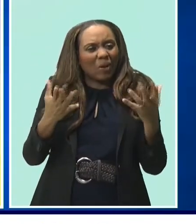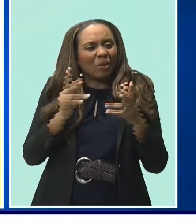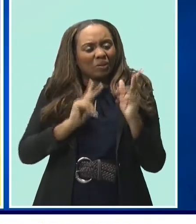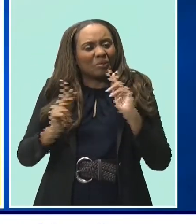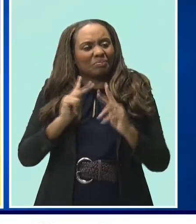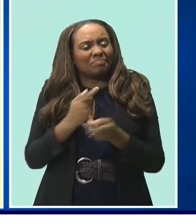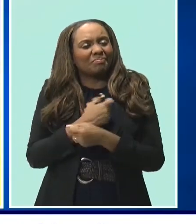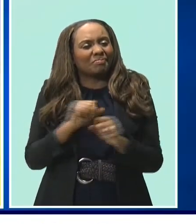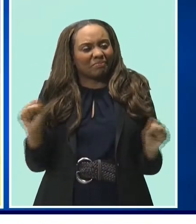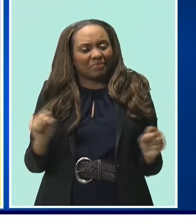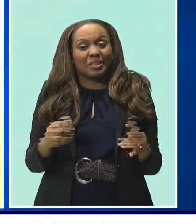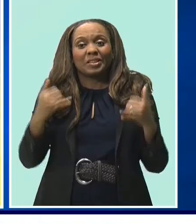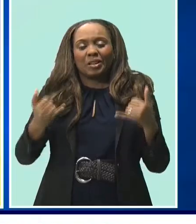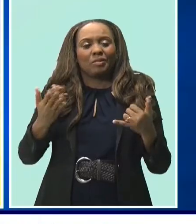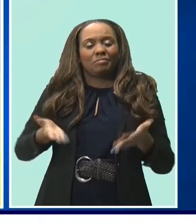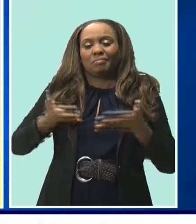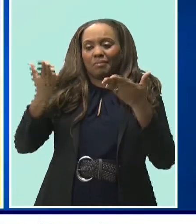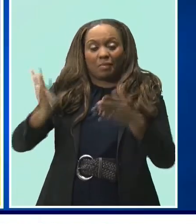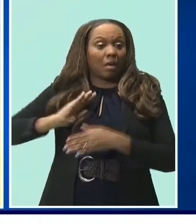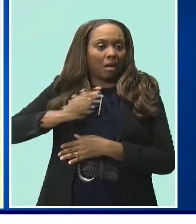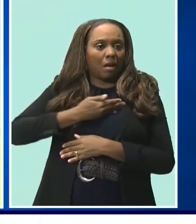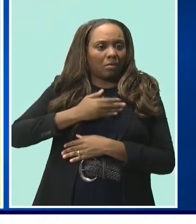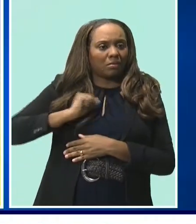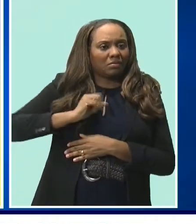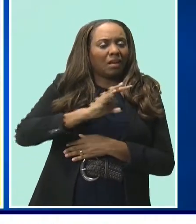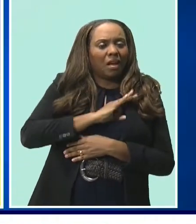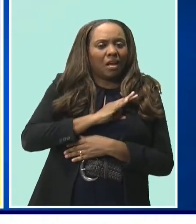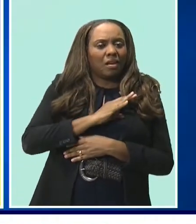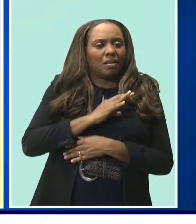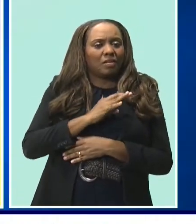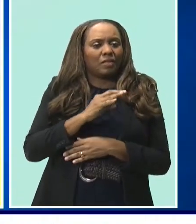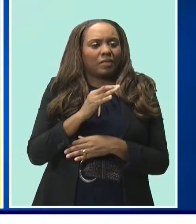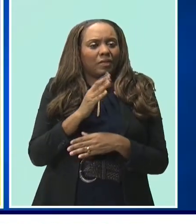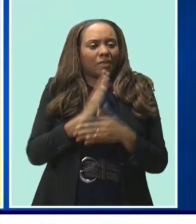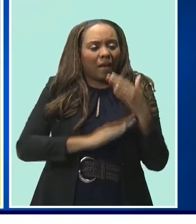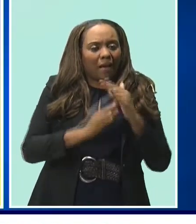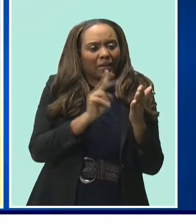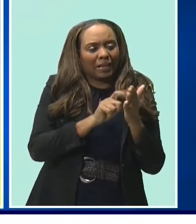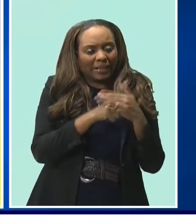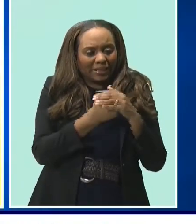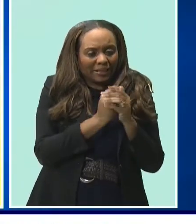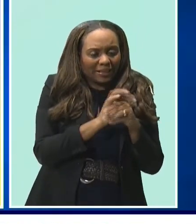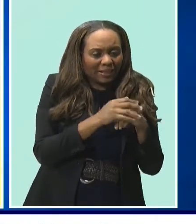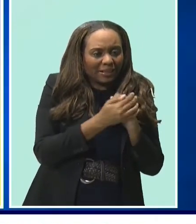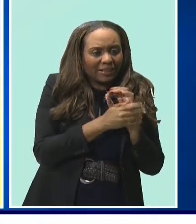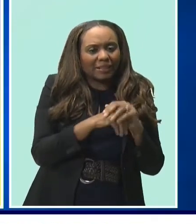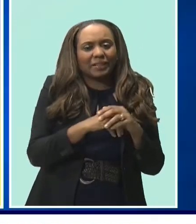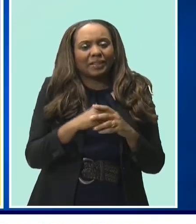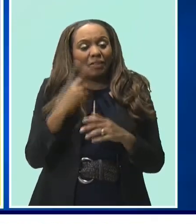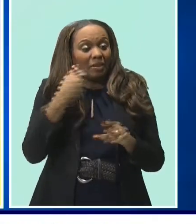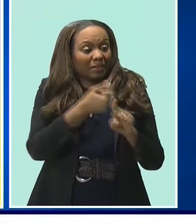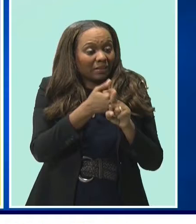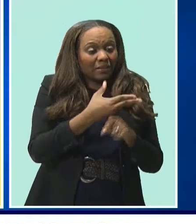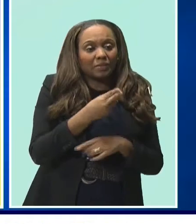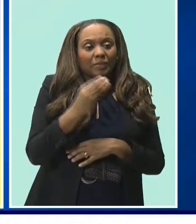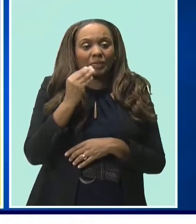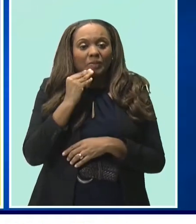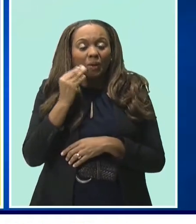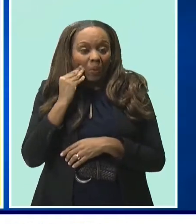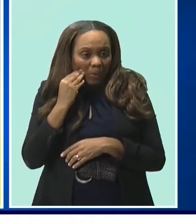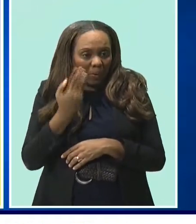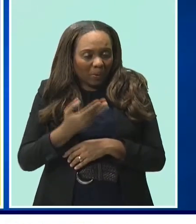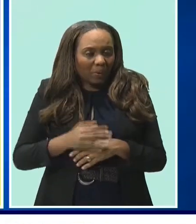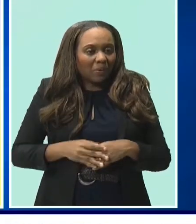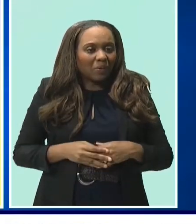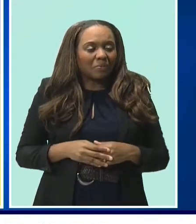agencies, we also presented our staff member with sanitizer and care packages for their homes, which is of course natural.